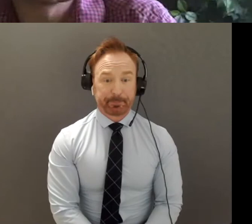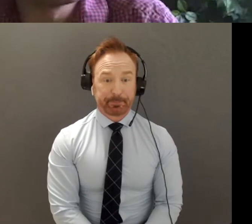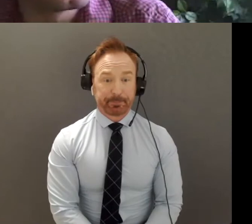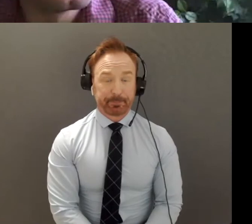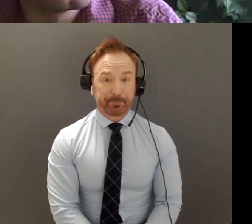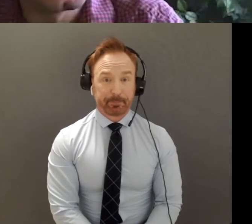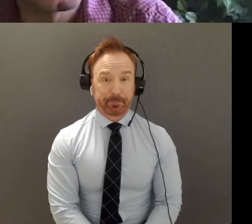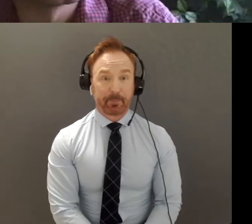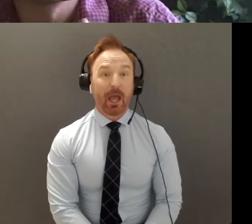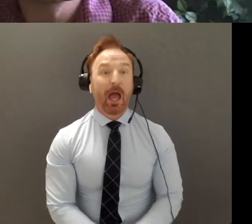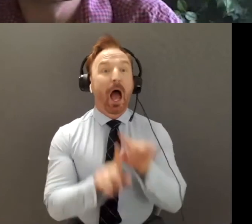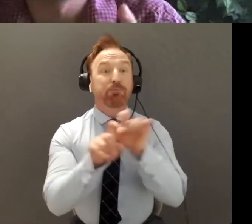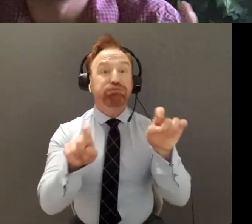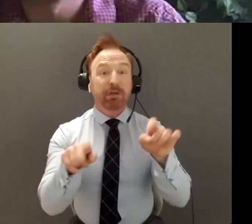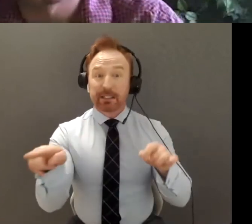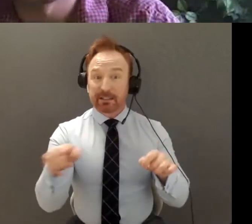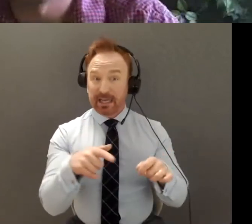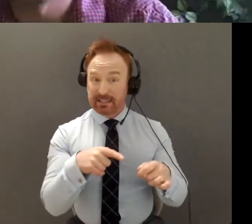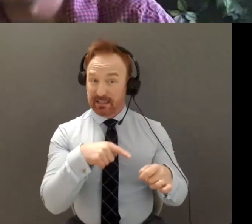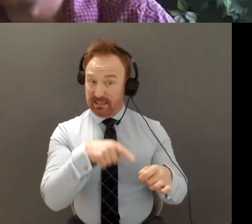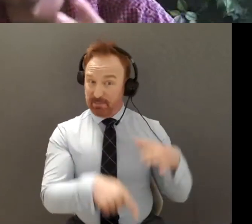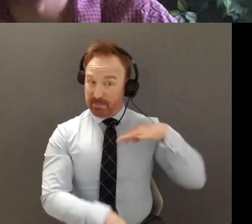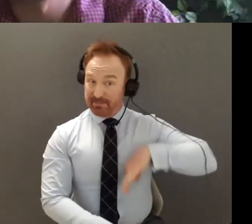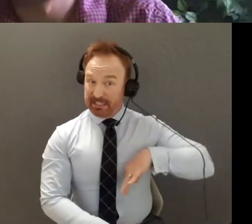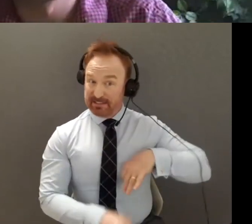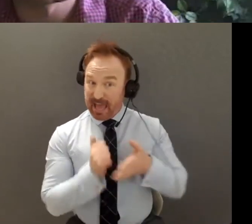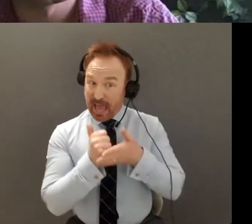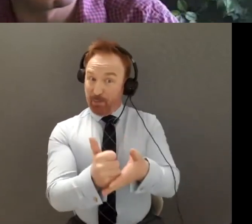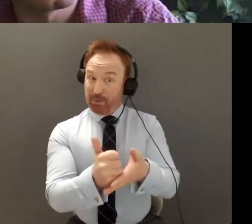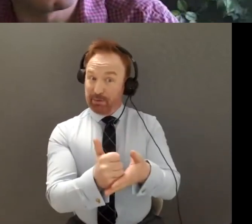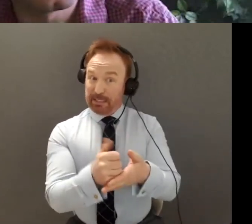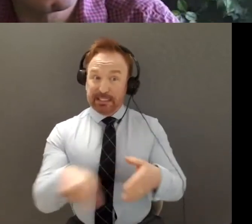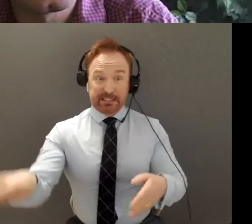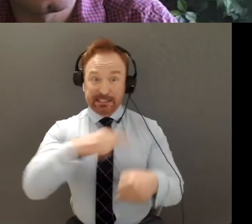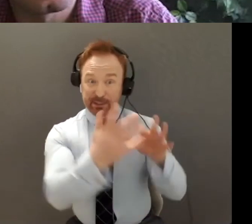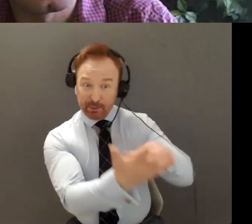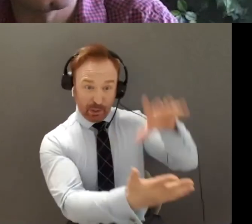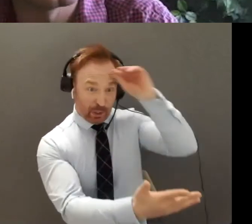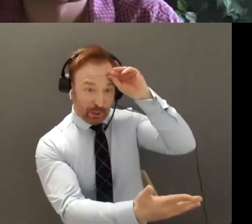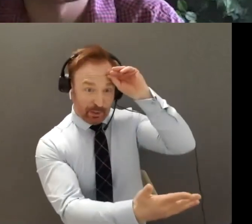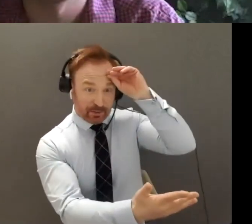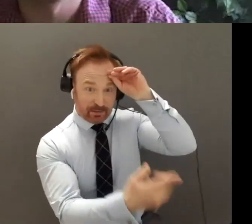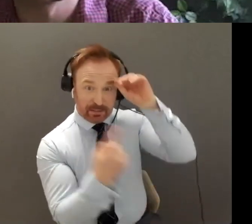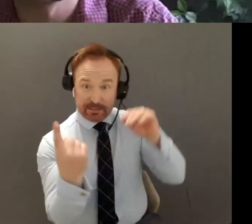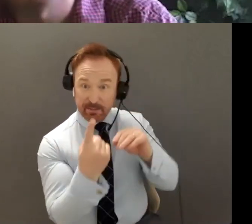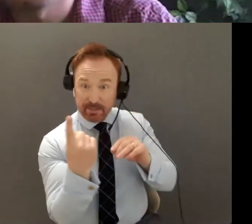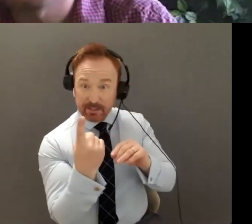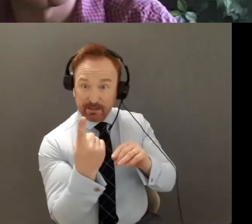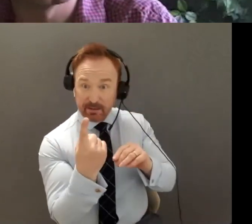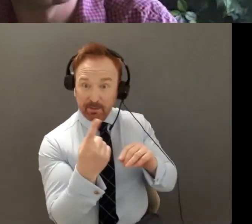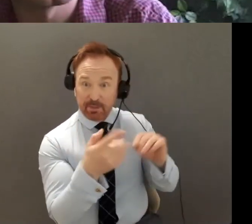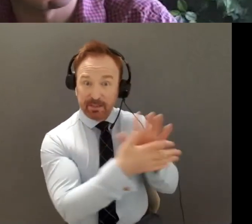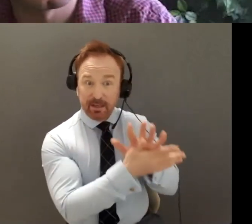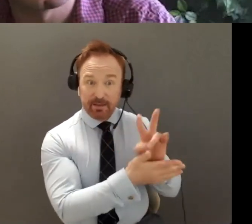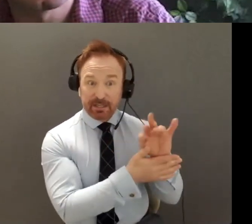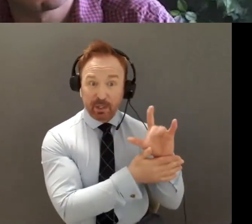Was this helpful? Did you guys kind of learn something new on how we can use video effectively in email? Does anyone here seem like they